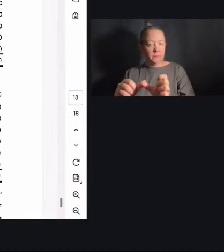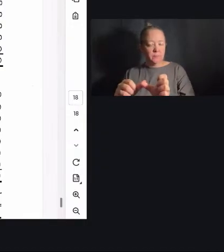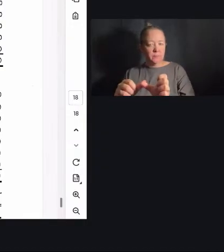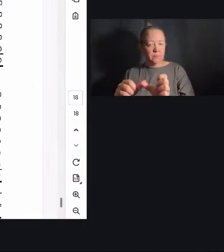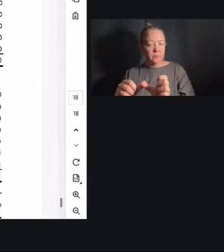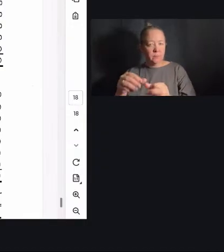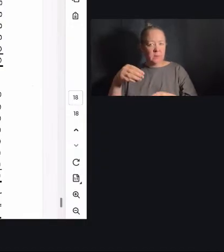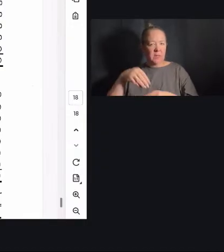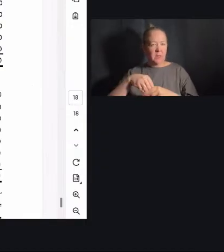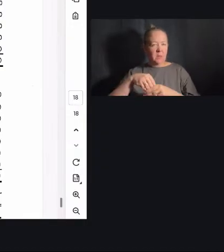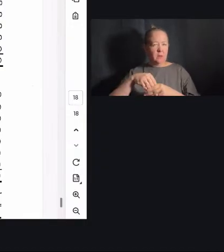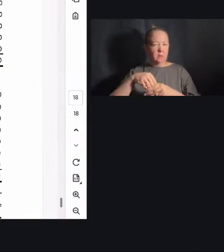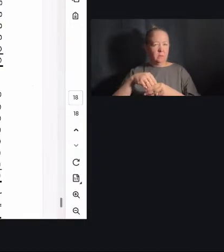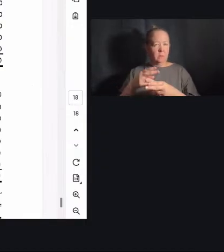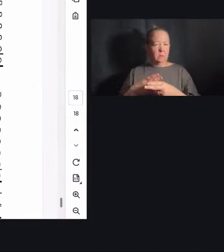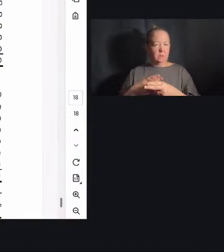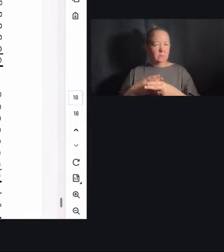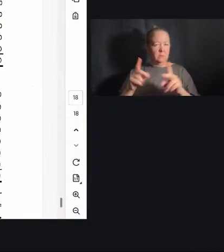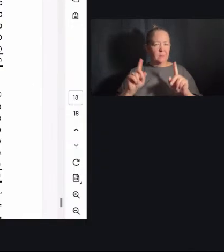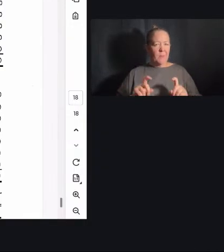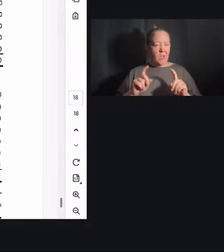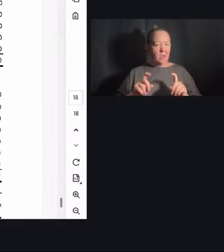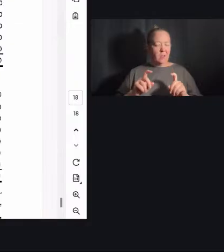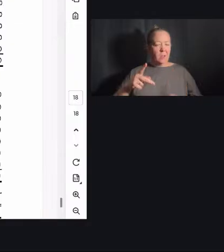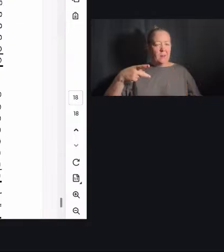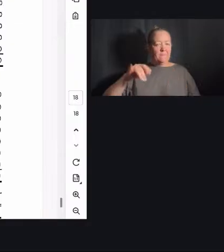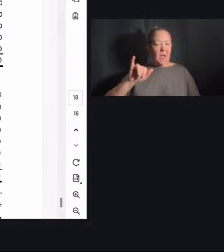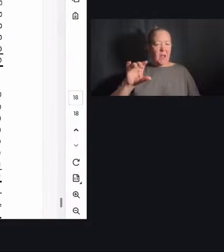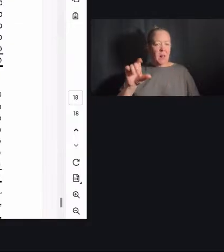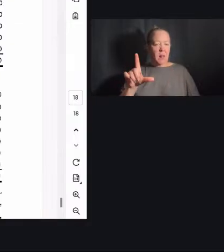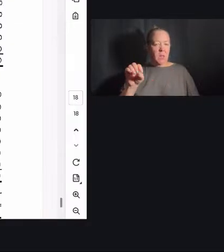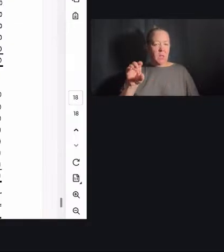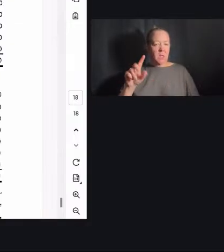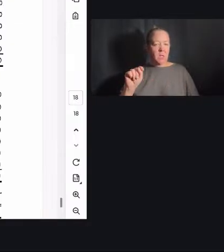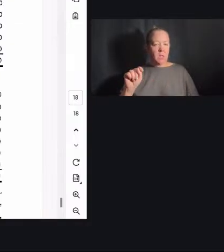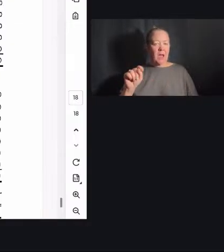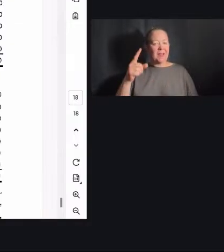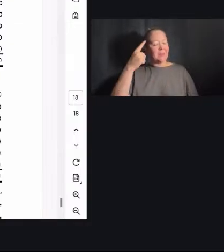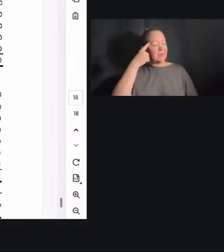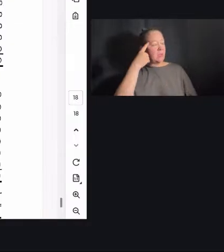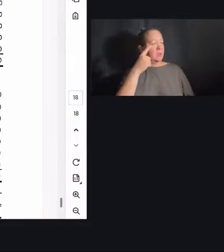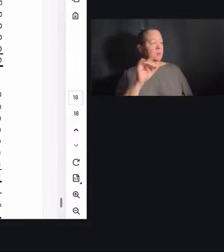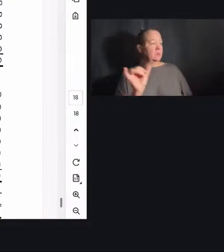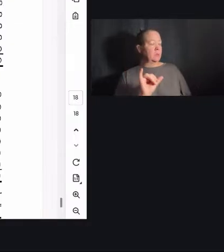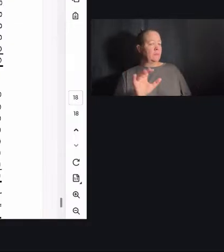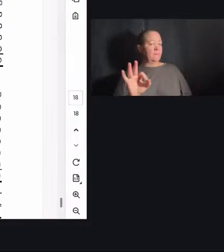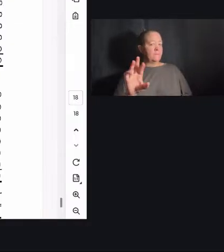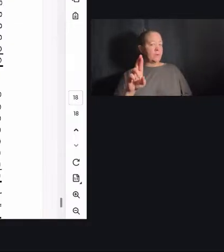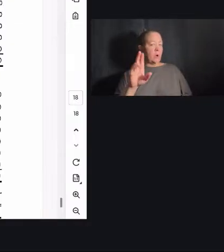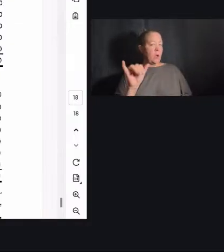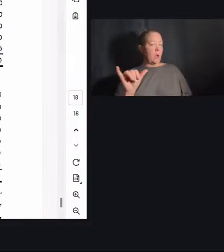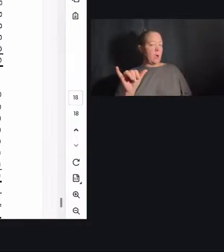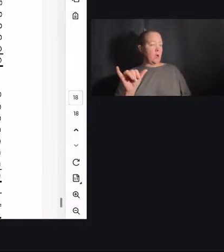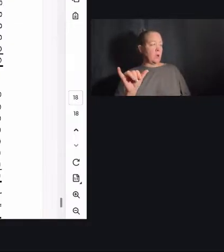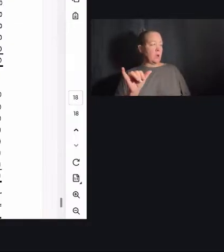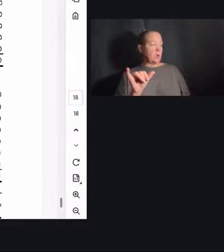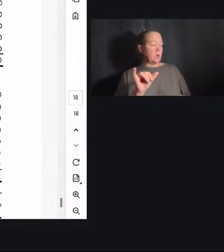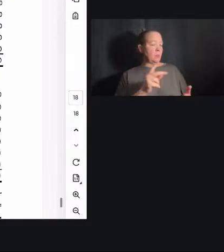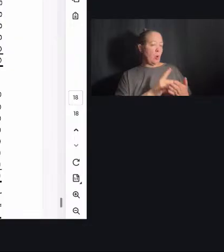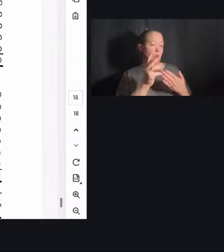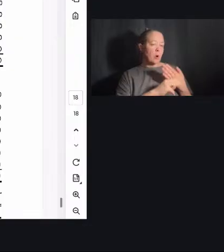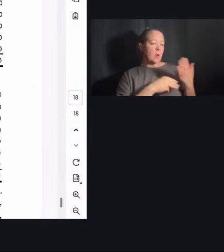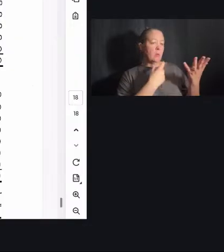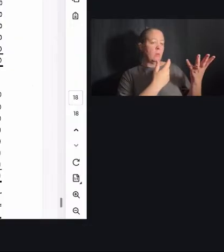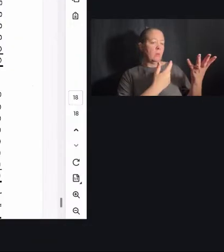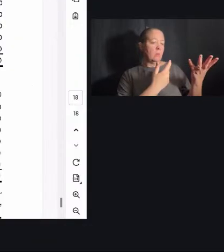pilot mode? Go I ahead. think as Councilmember Fry suggested earlier, if it's a program that people want, then people can pay